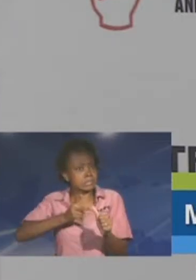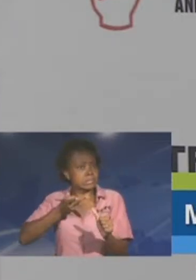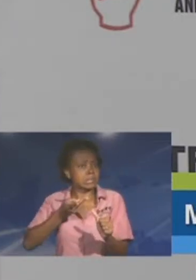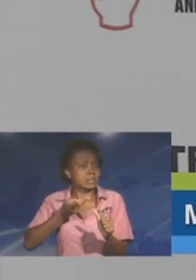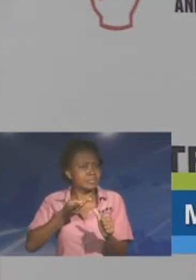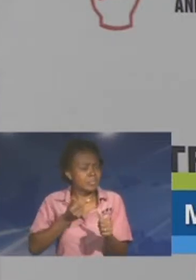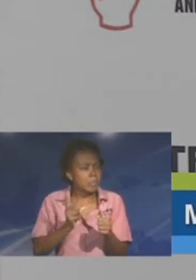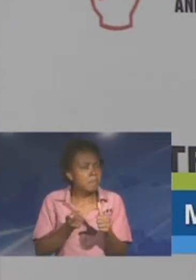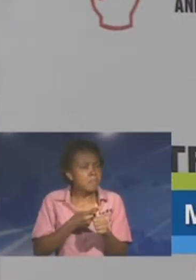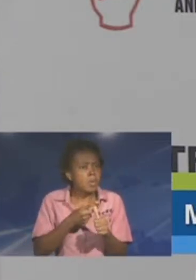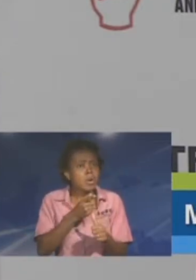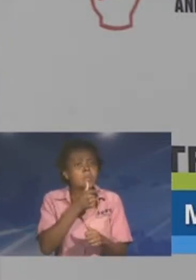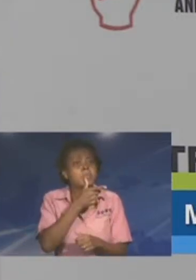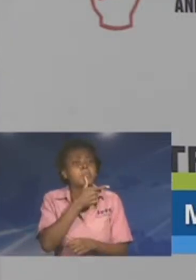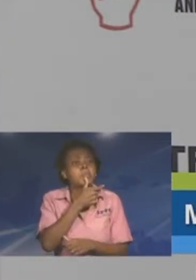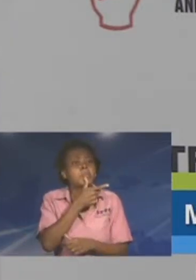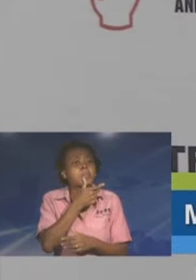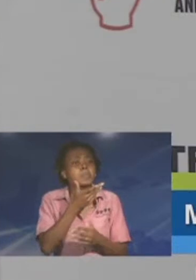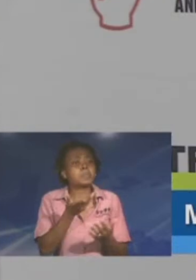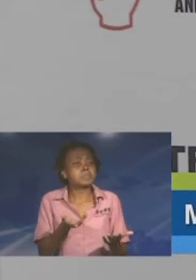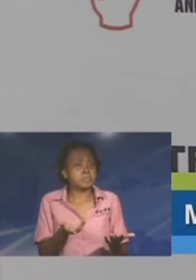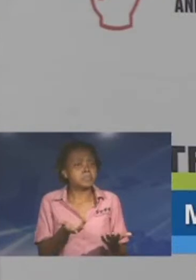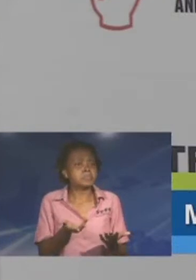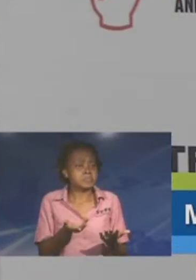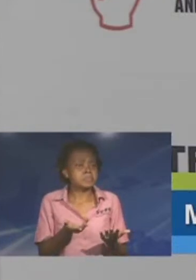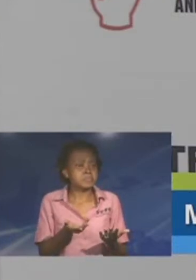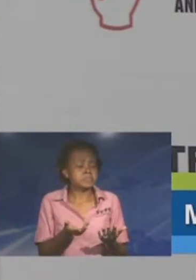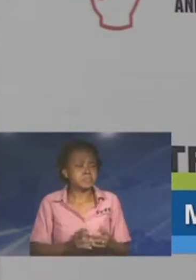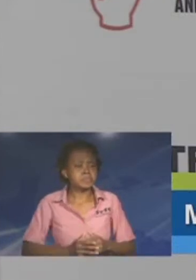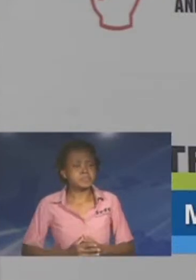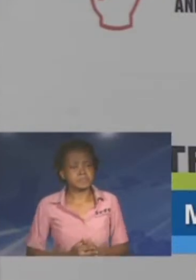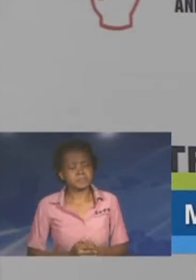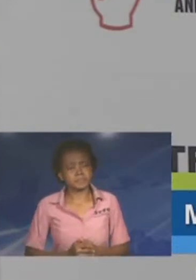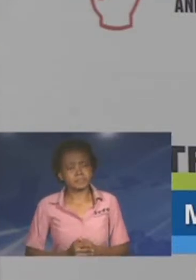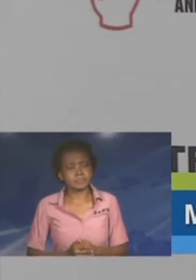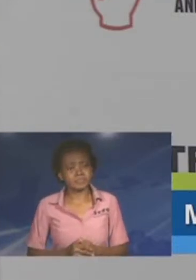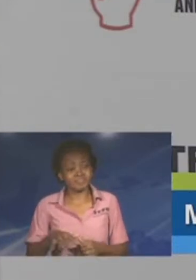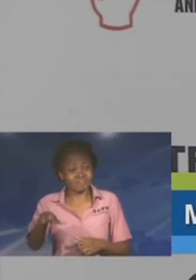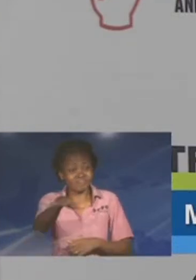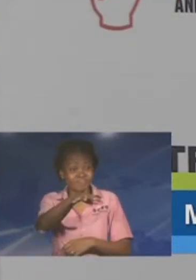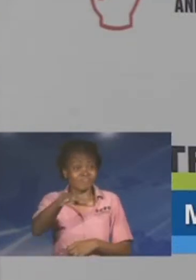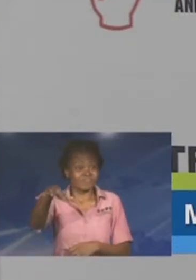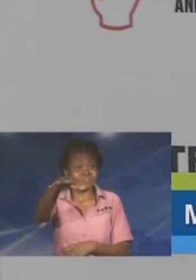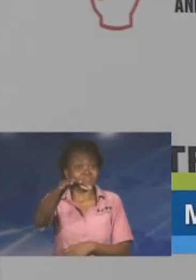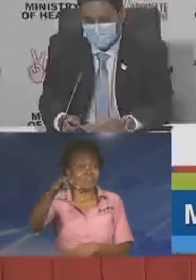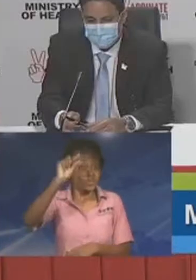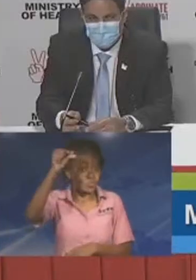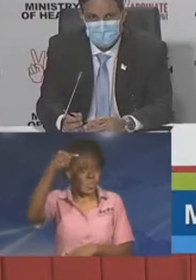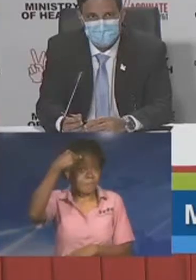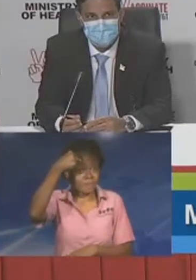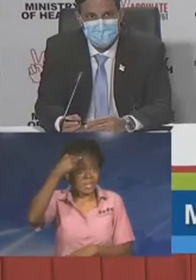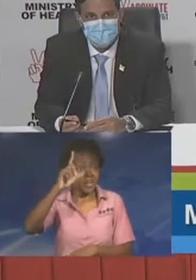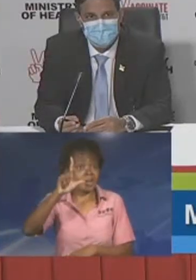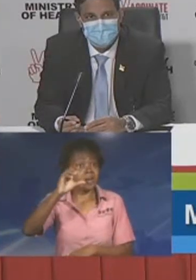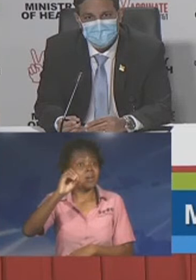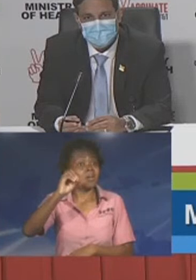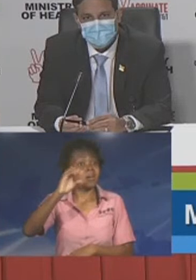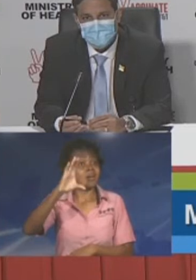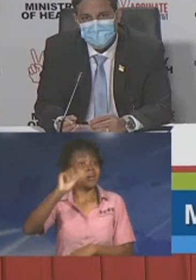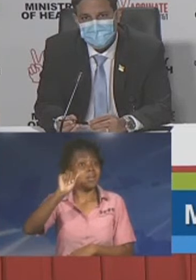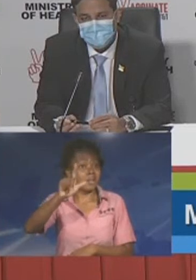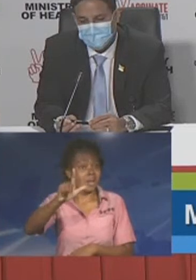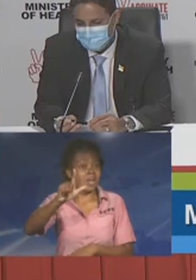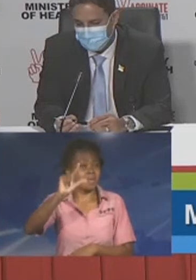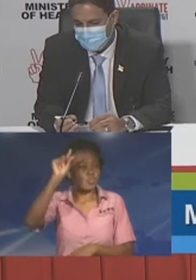and ODPM, and we assist them in terms of the secondary response. Thank you very much, CMO. And